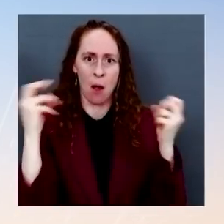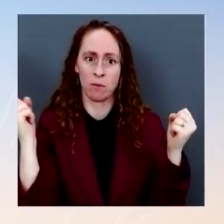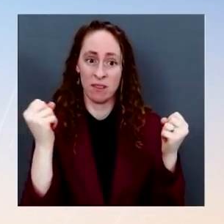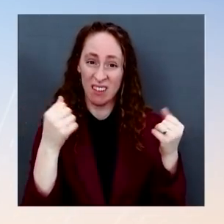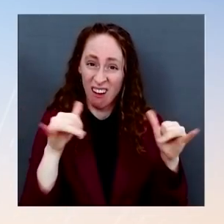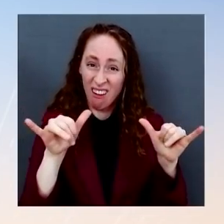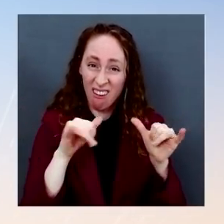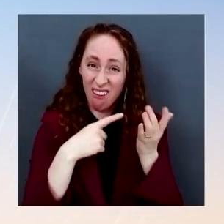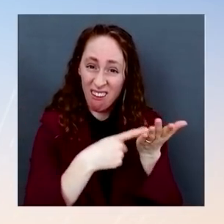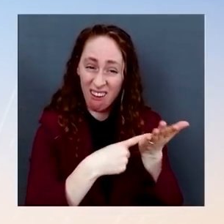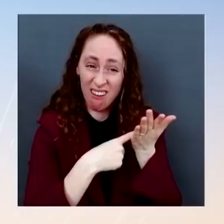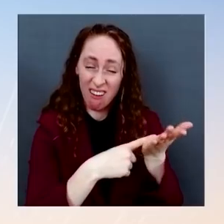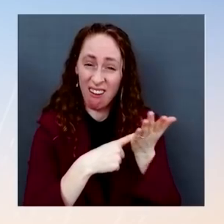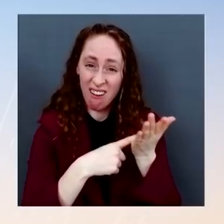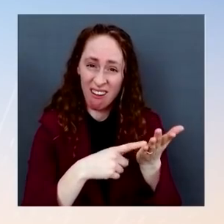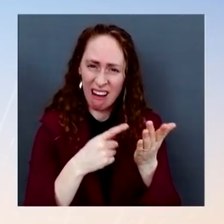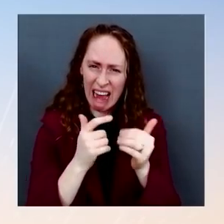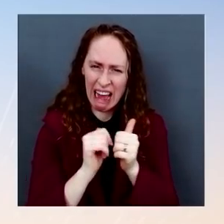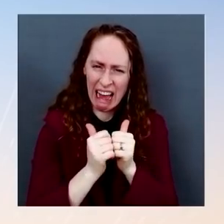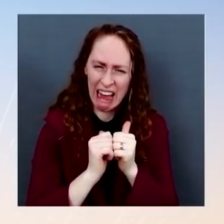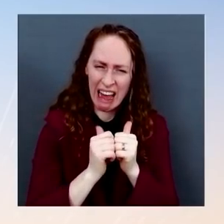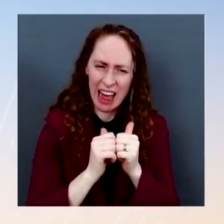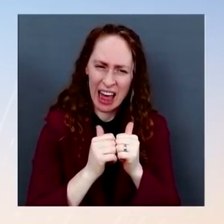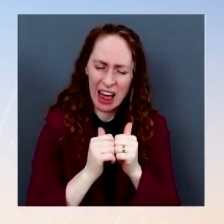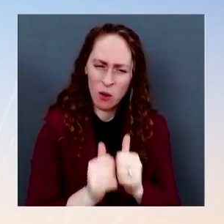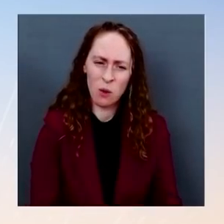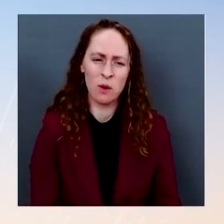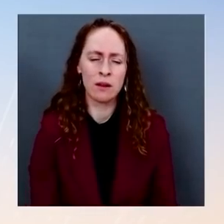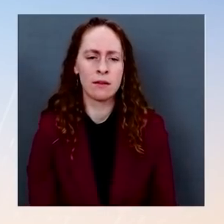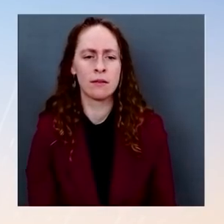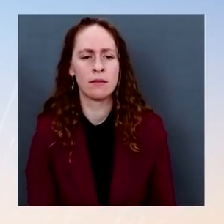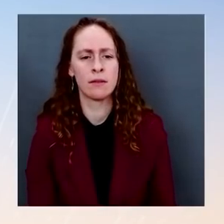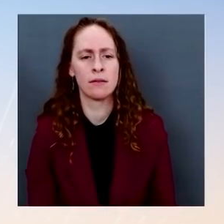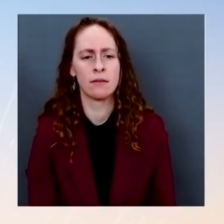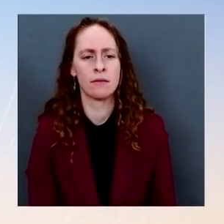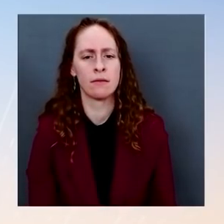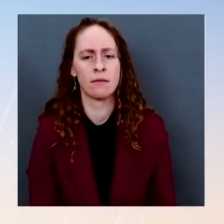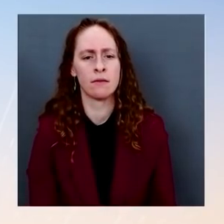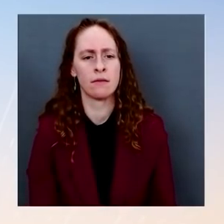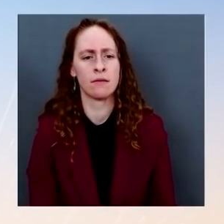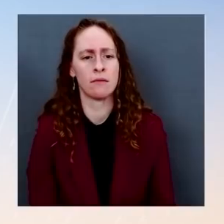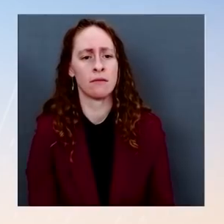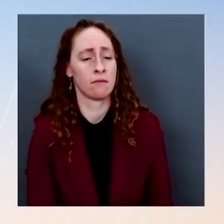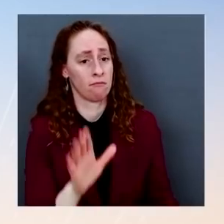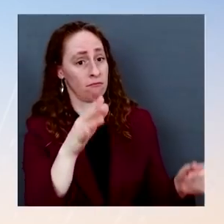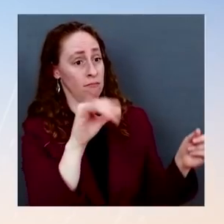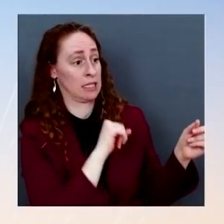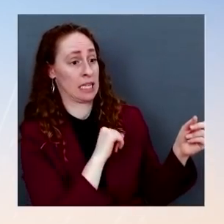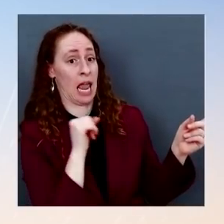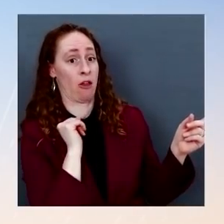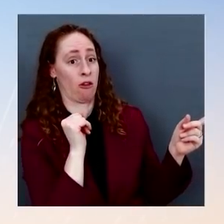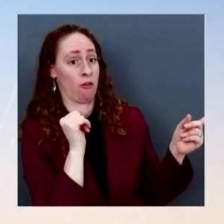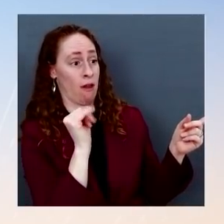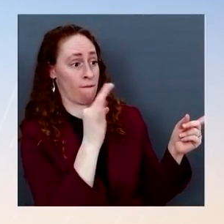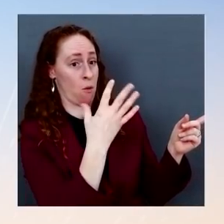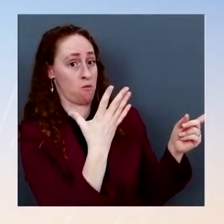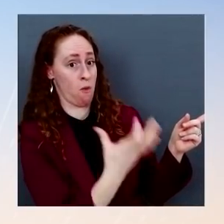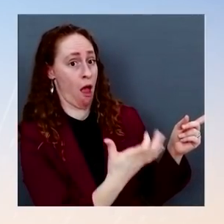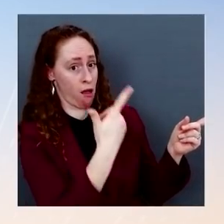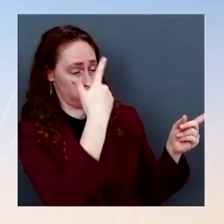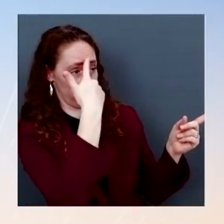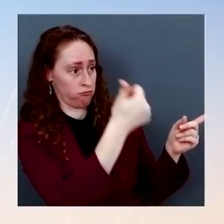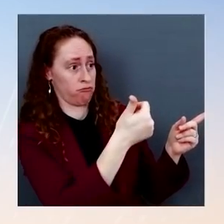speak to that himself with more specifics if he chooses to, and he may or may not choose to, and that's his prerogative. All I can convey is